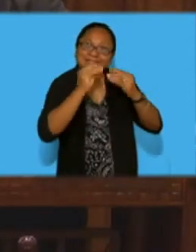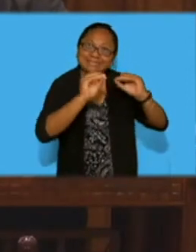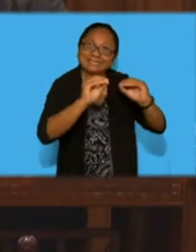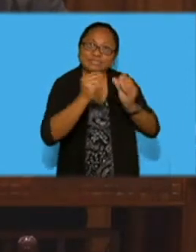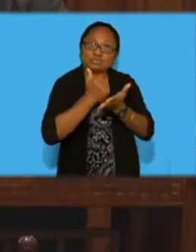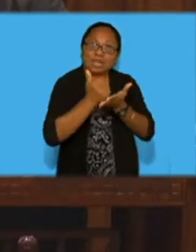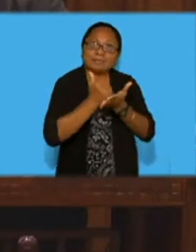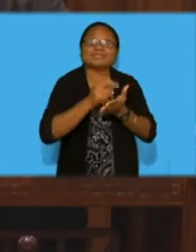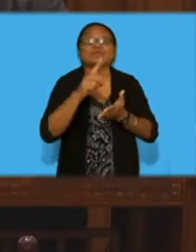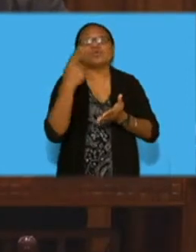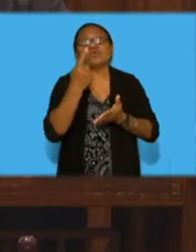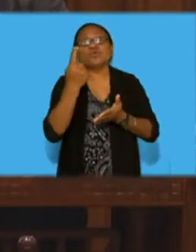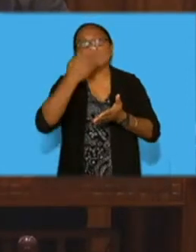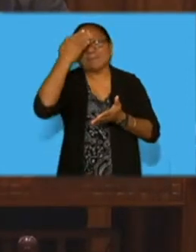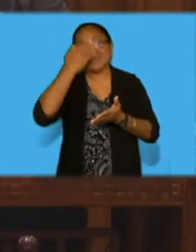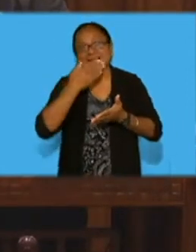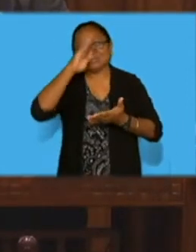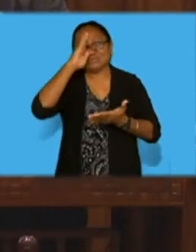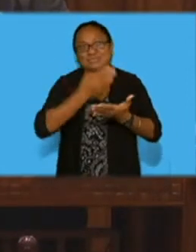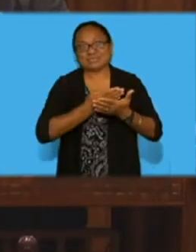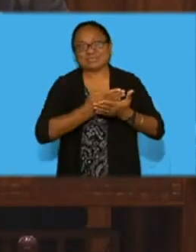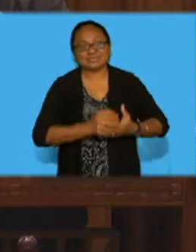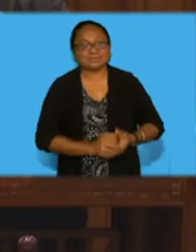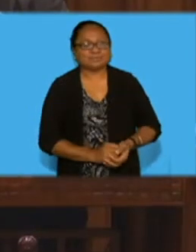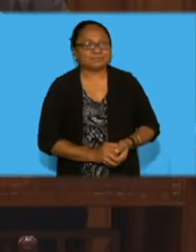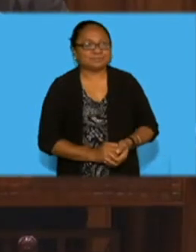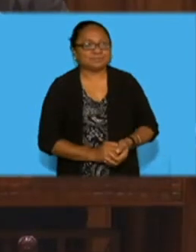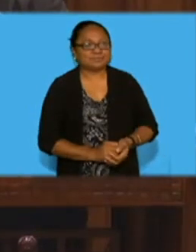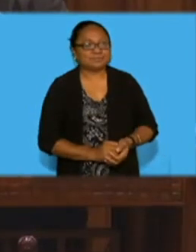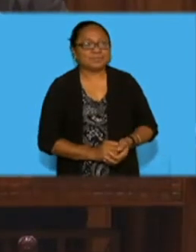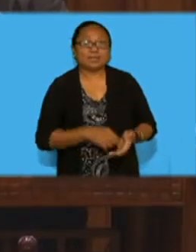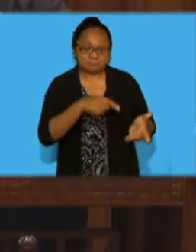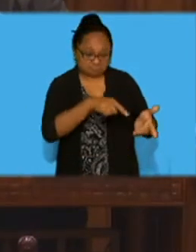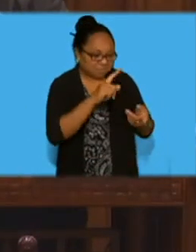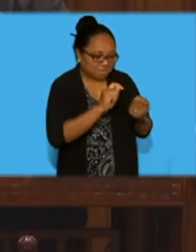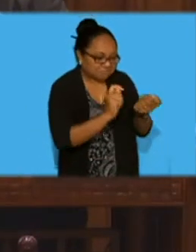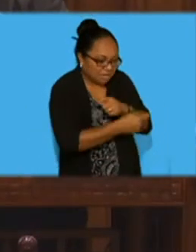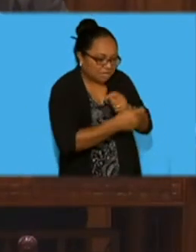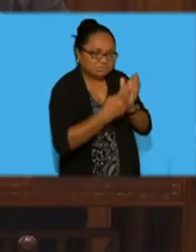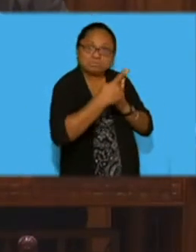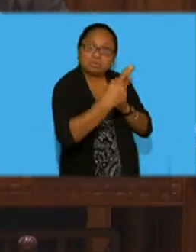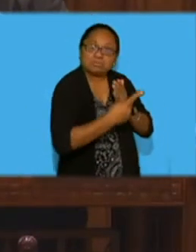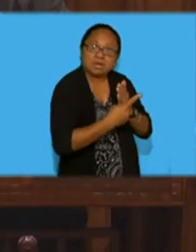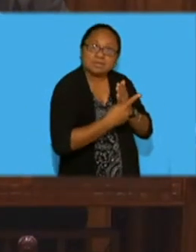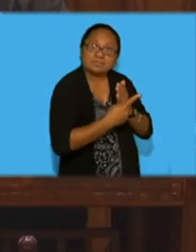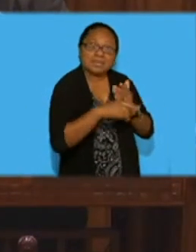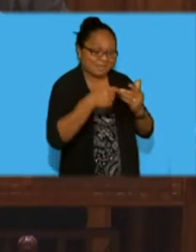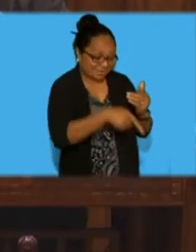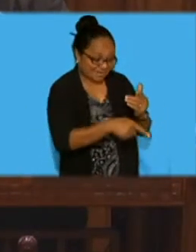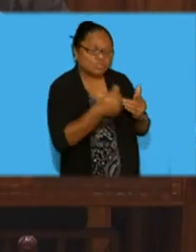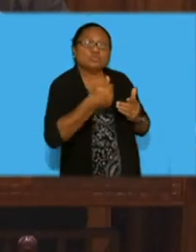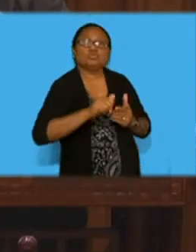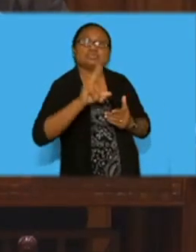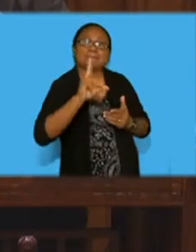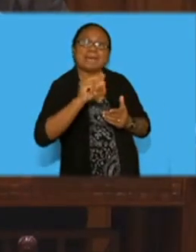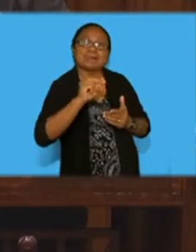visually impaired students' level. It is reprogrammable and it is battery operated, Madam